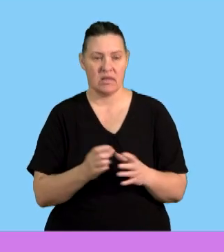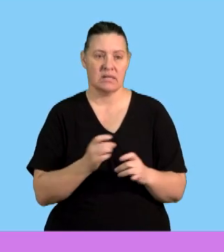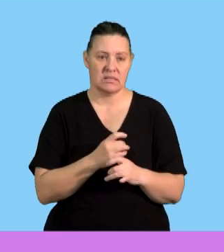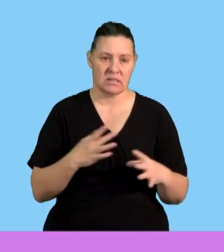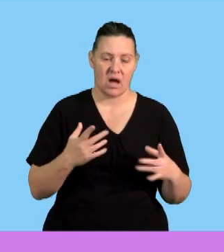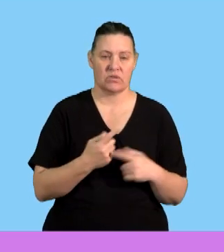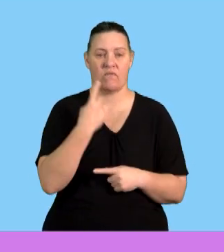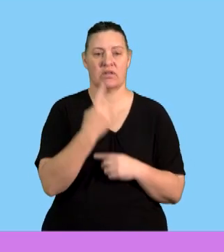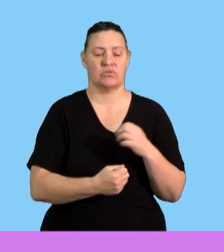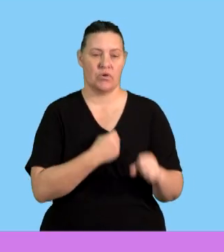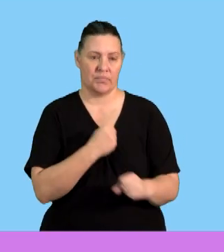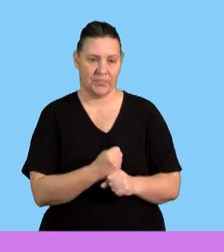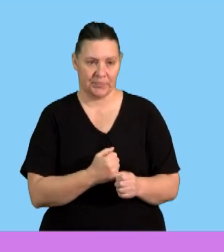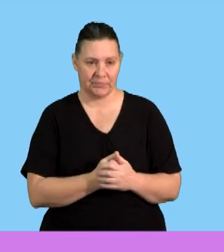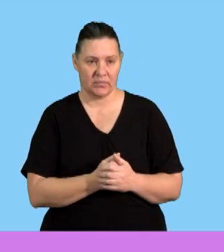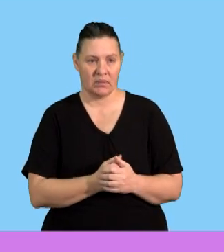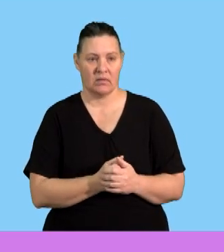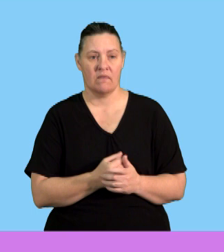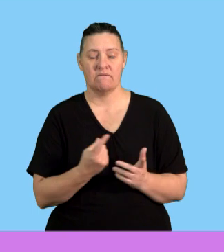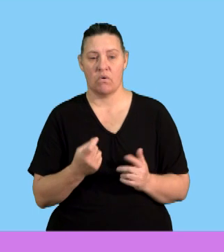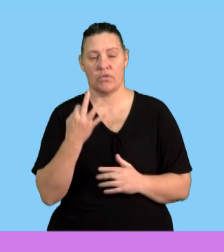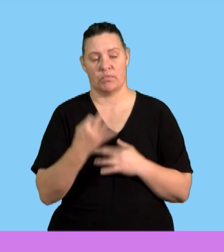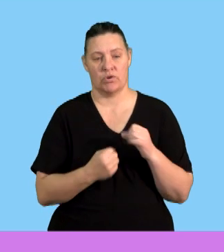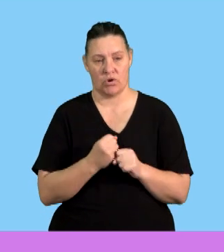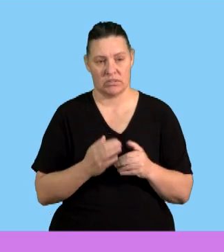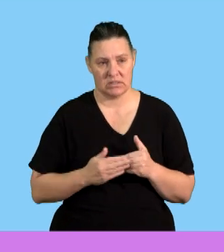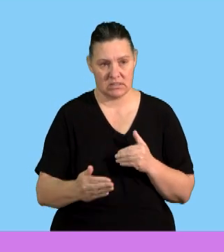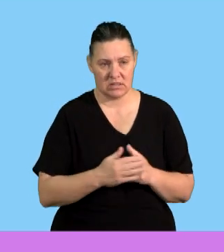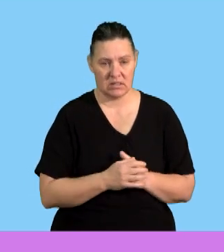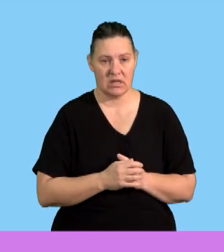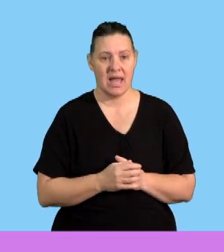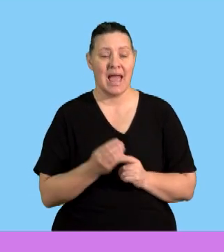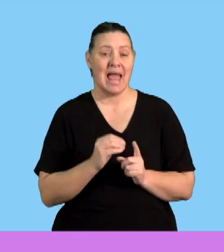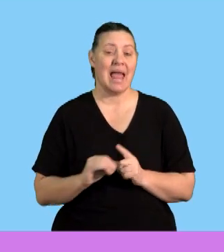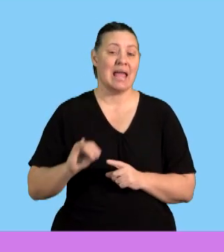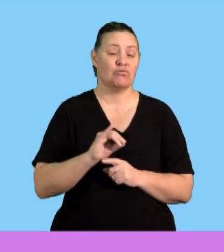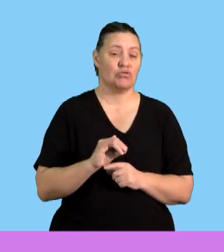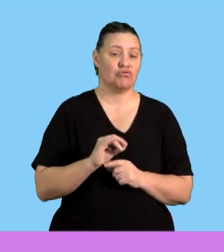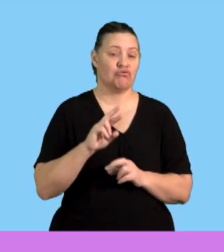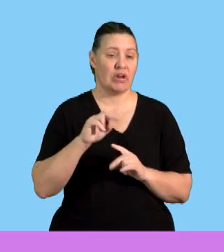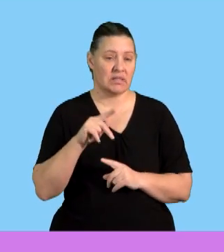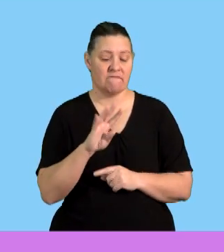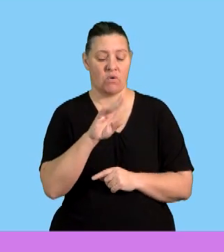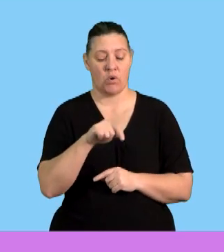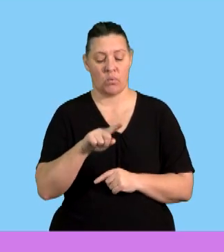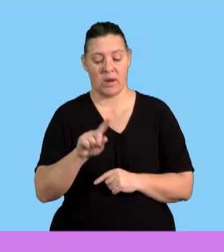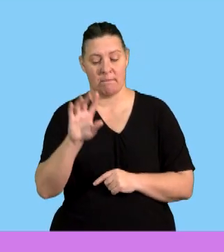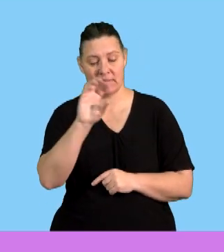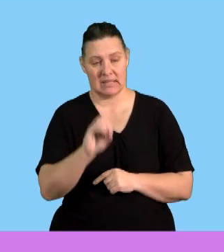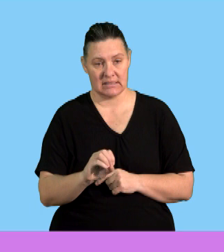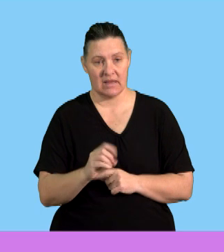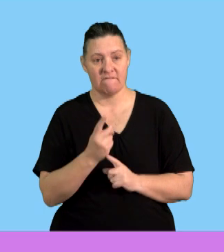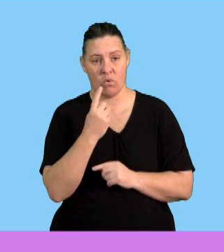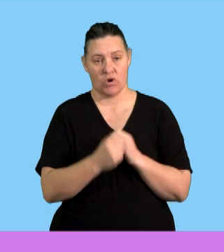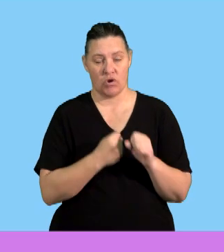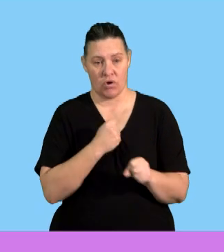at the beginning of each year for 3 years. An interest rate of